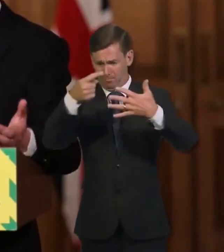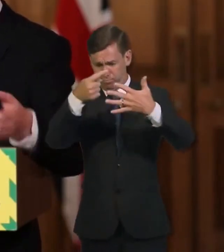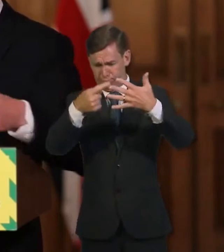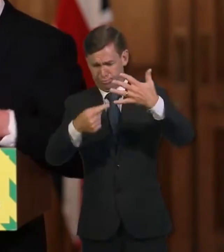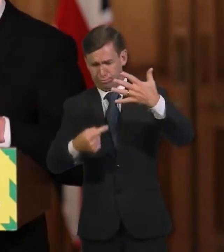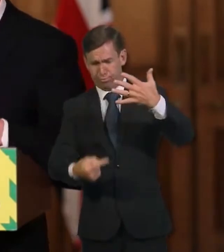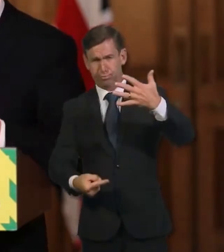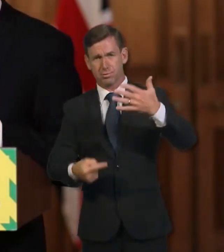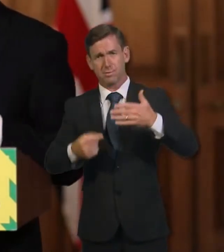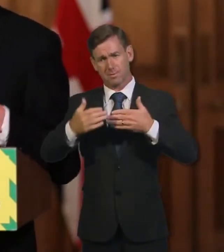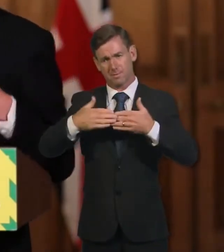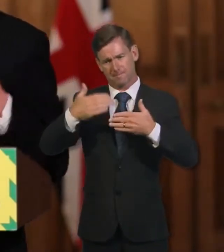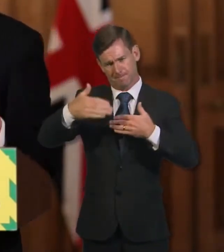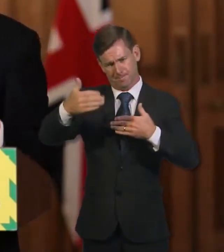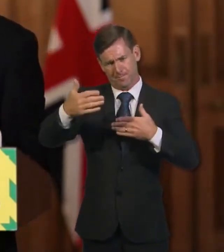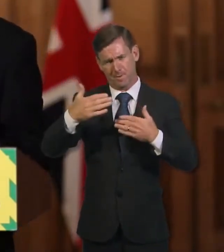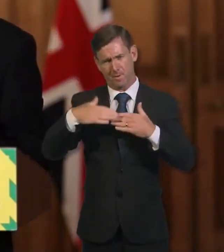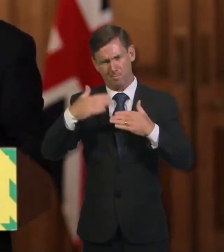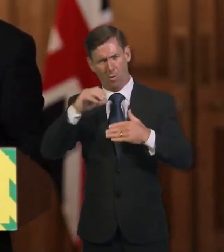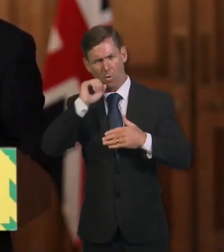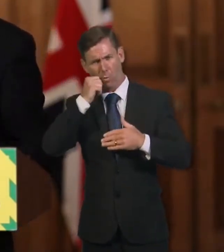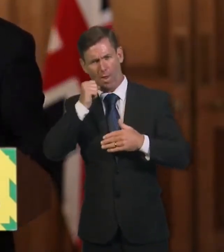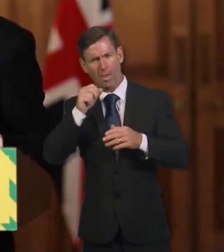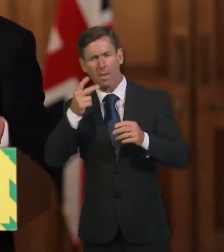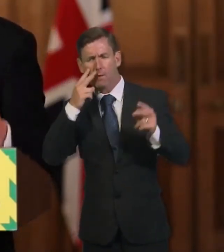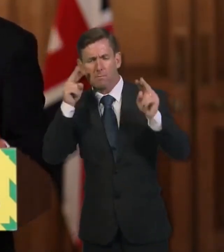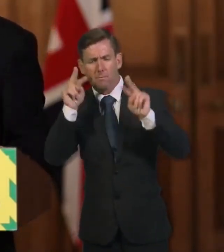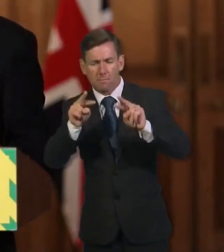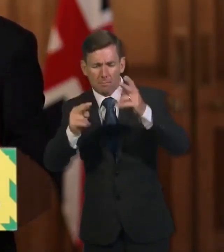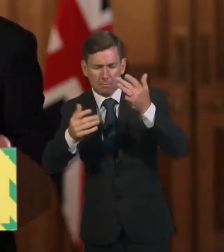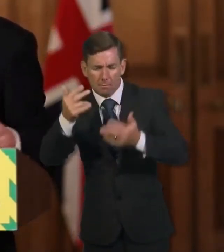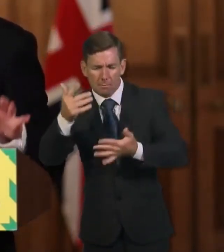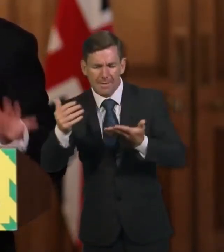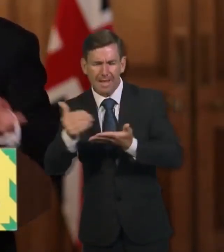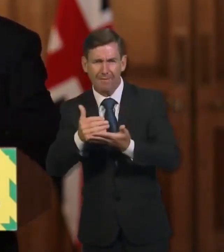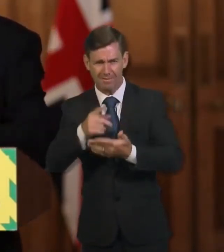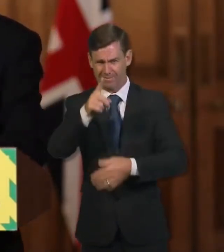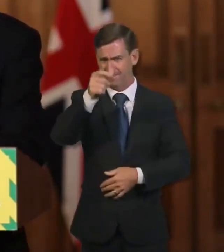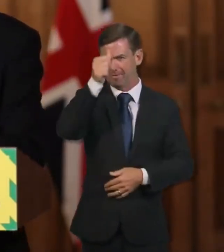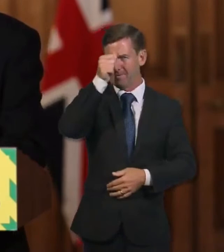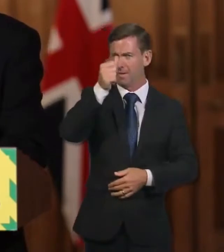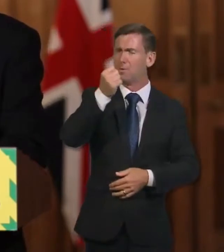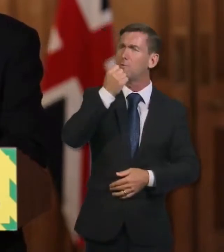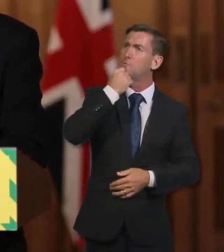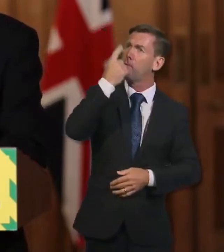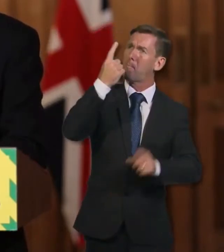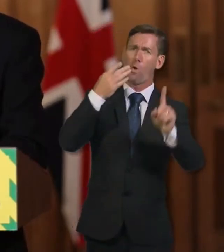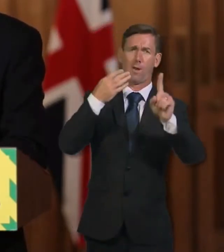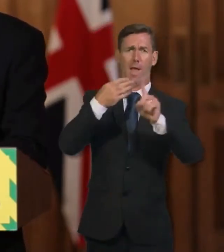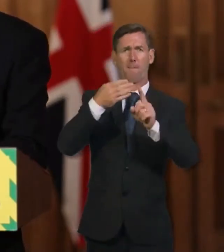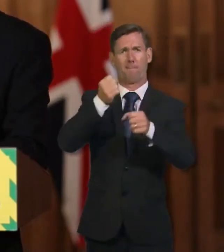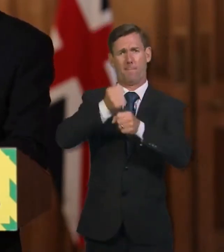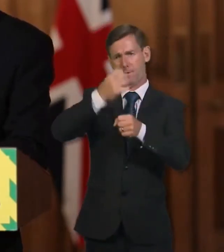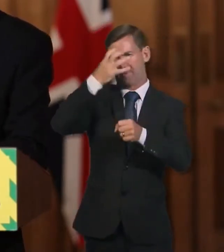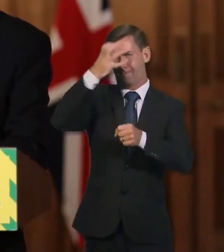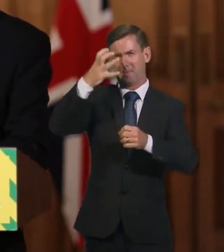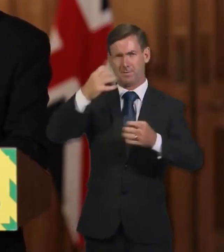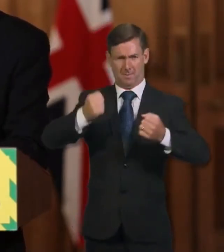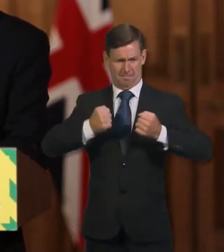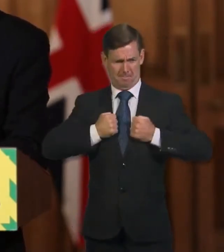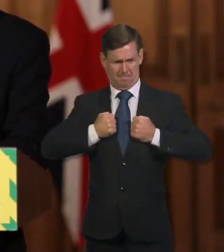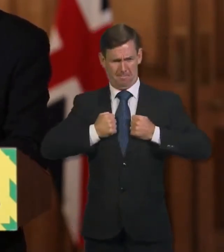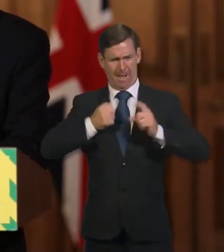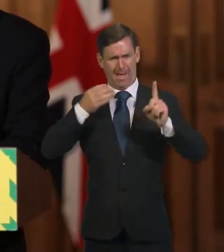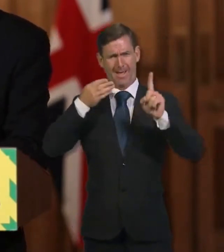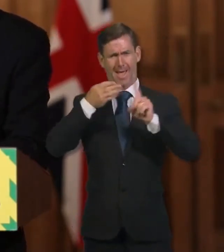do so. Throughout all of this, the clear objective of the government, my clear objective in respect of sectors for which I'm responsible